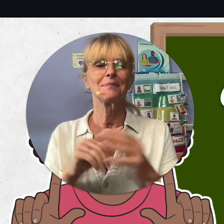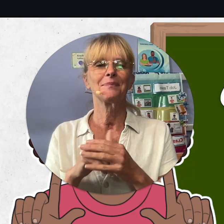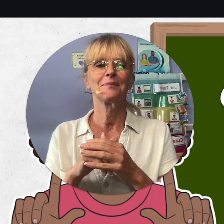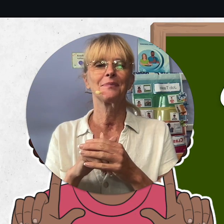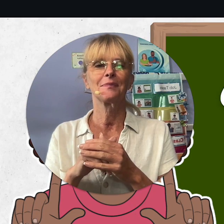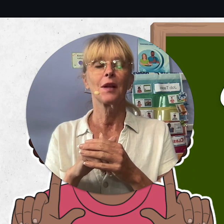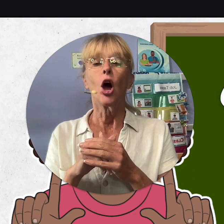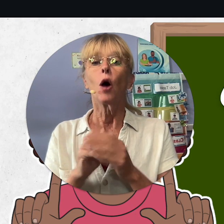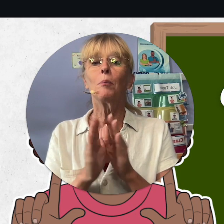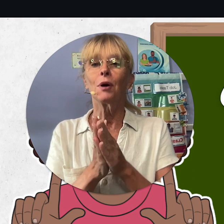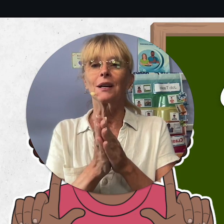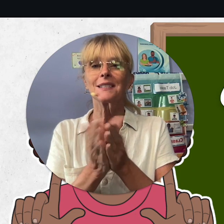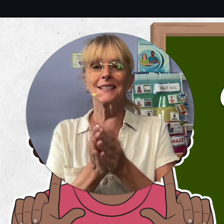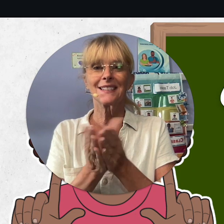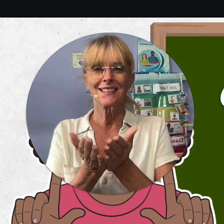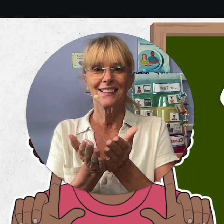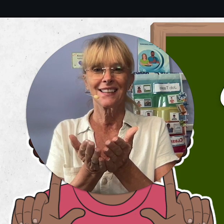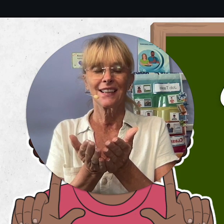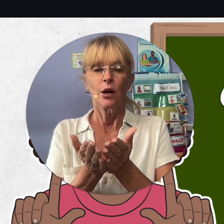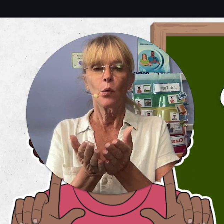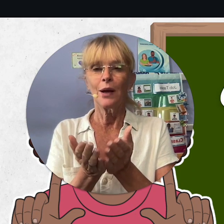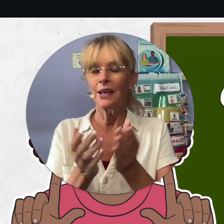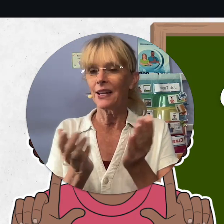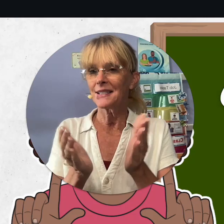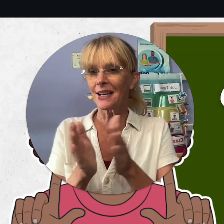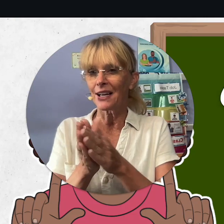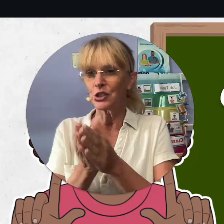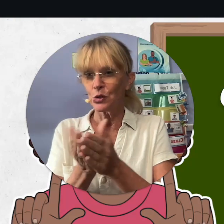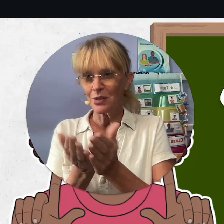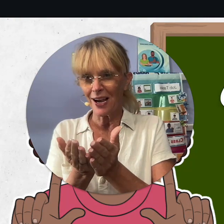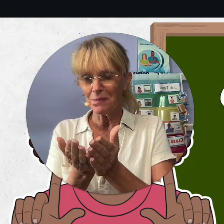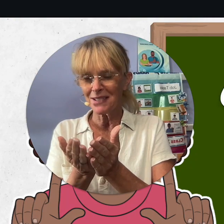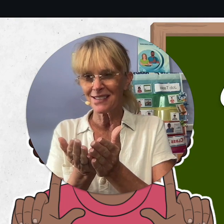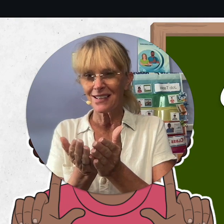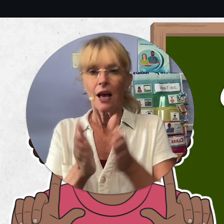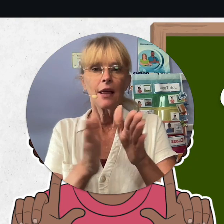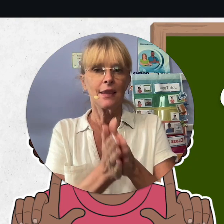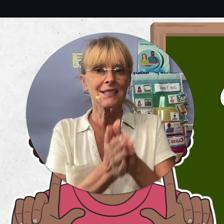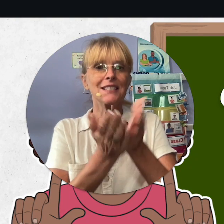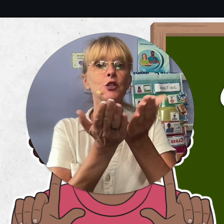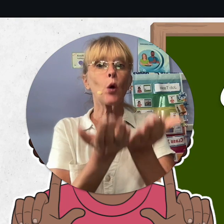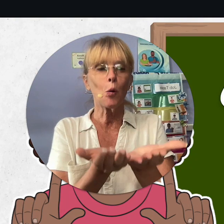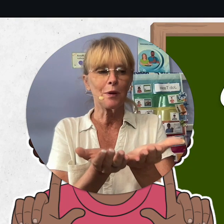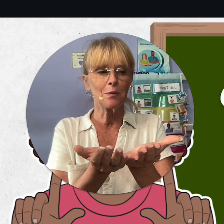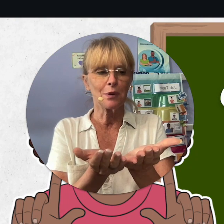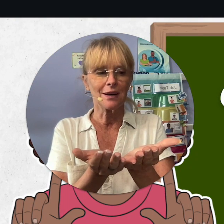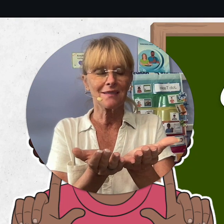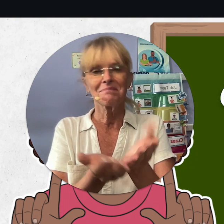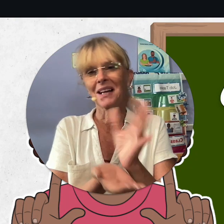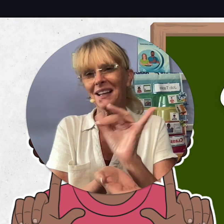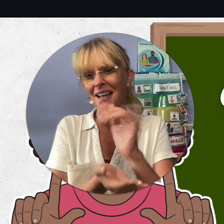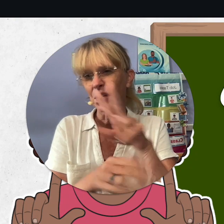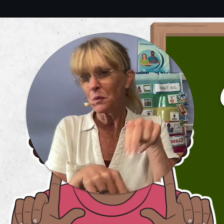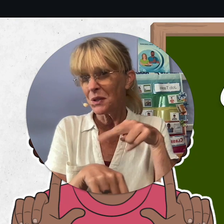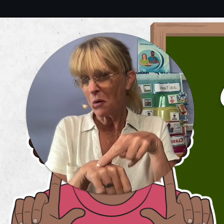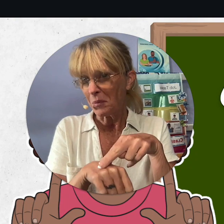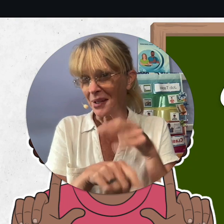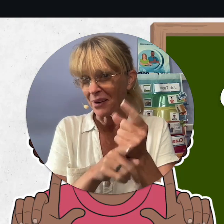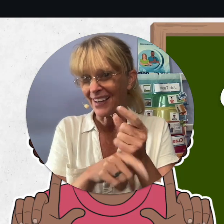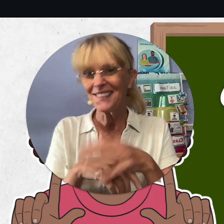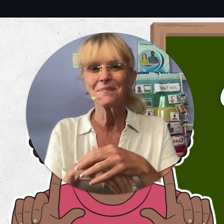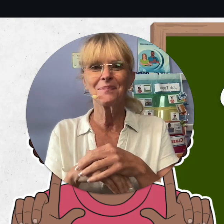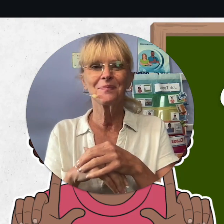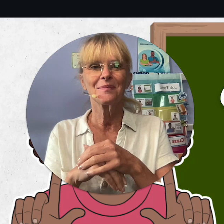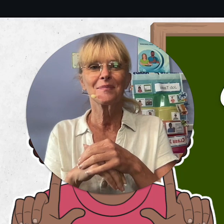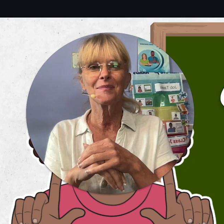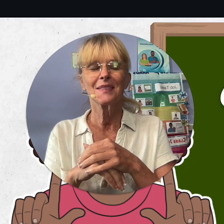blocks, books. We sign 2 times. This is to open the book like you would normally,